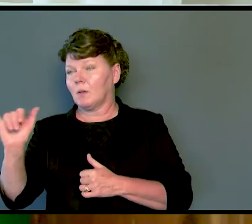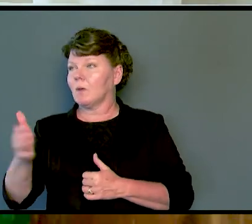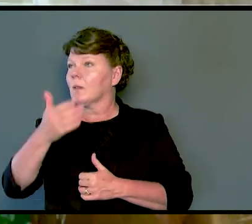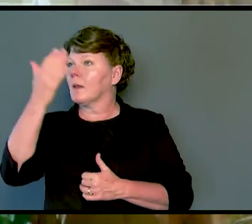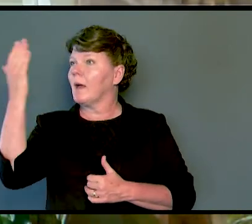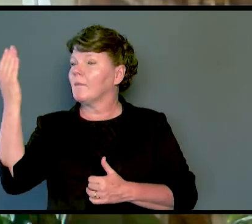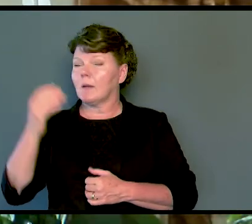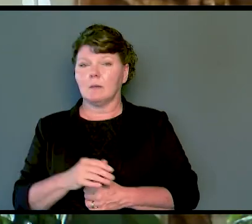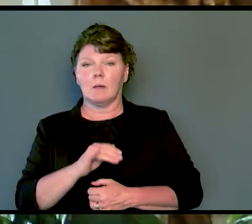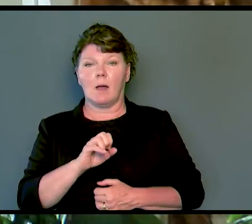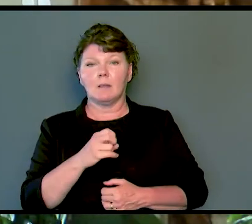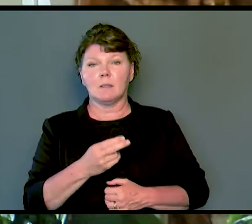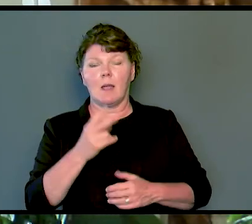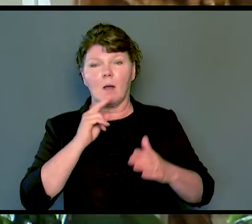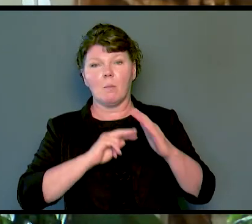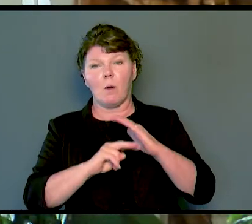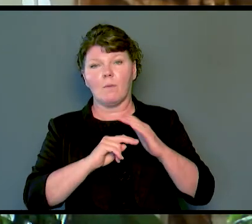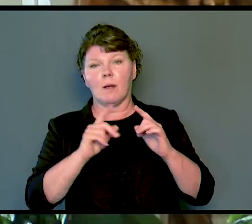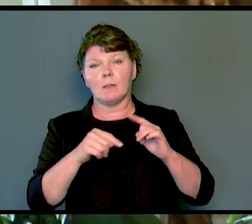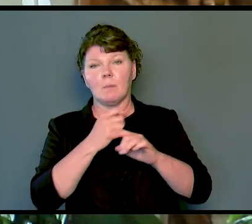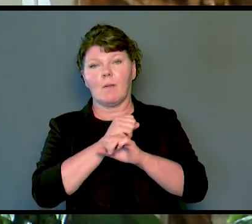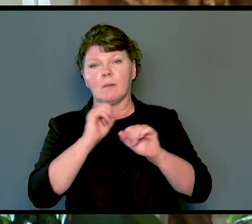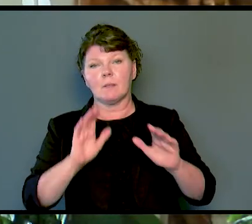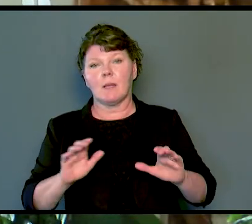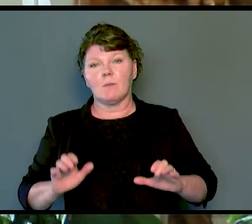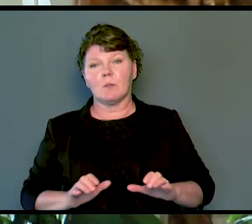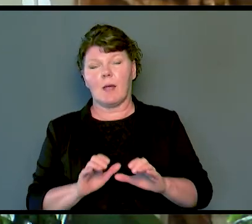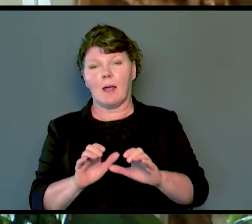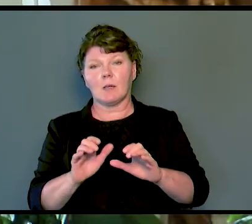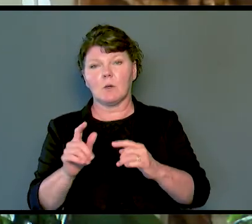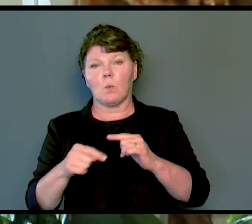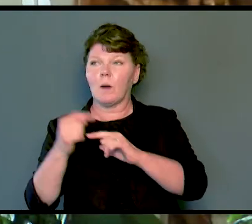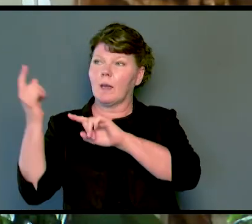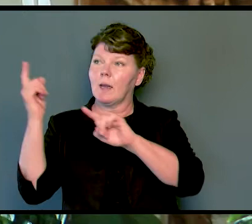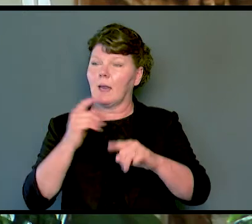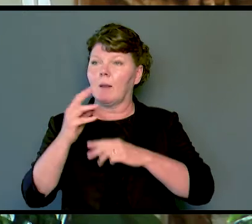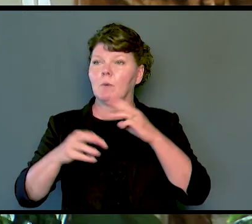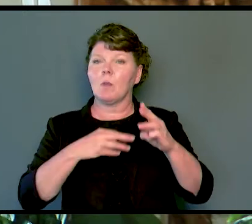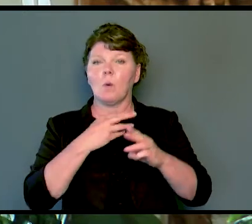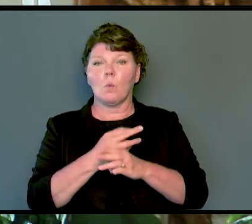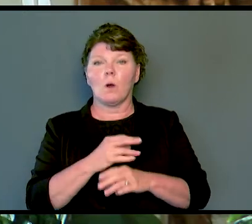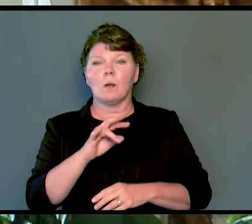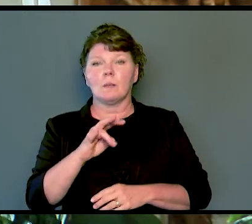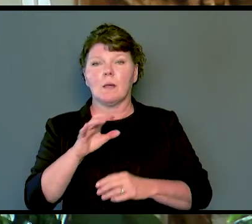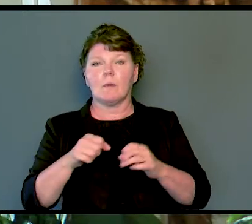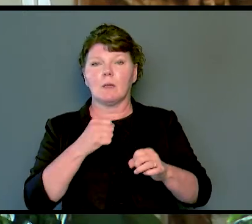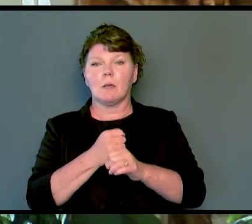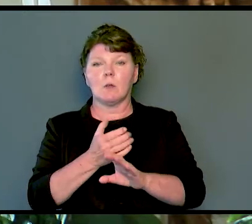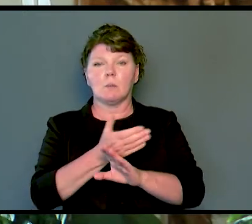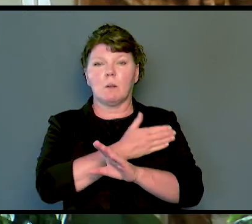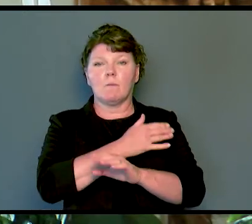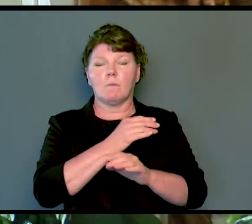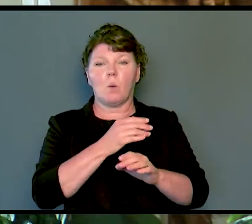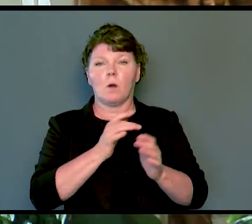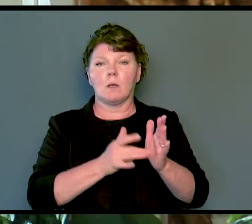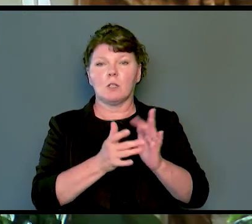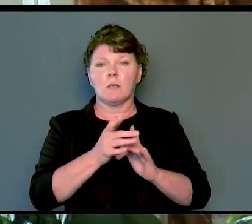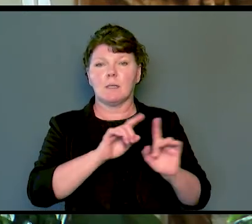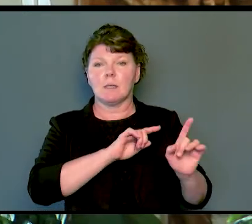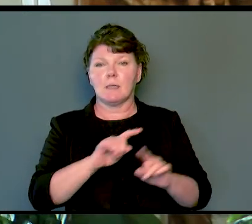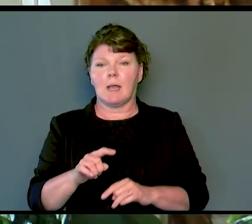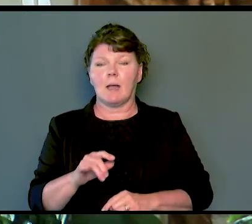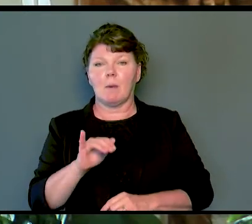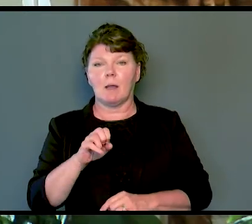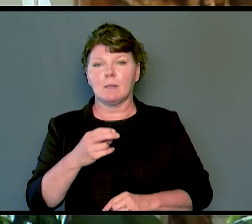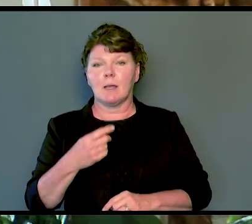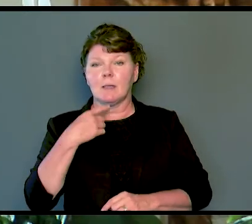heaven. Isaiah prophesied about what the Savior would do when he came to the world. 700 years before Jesus came,